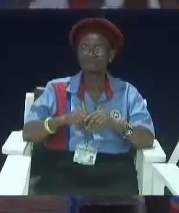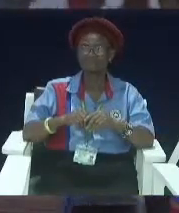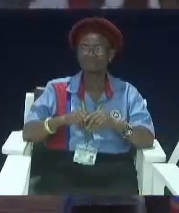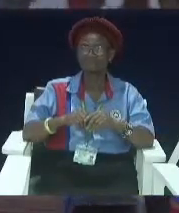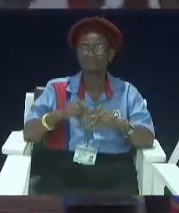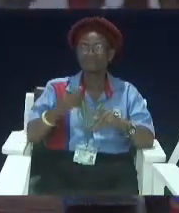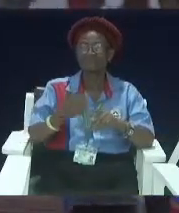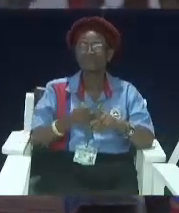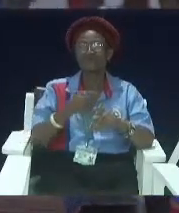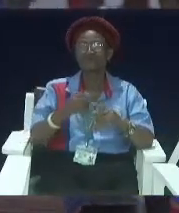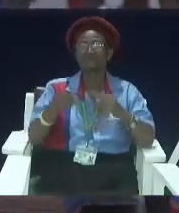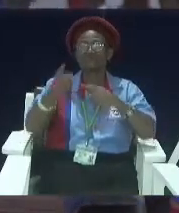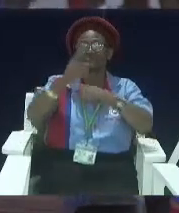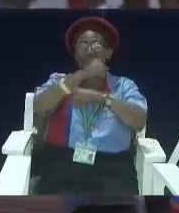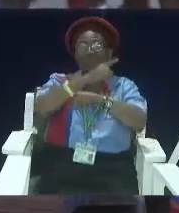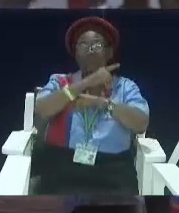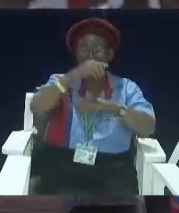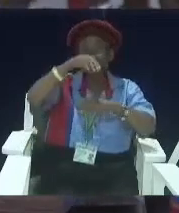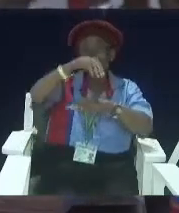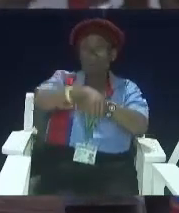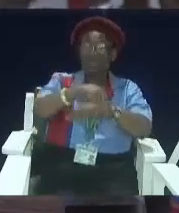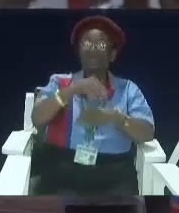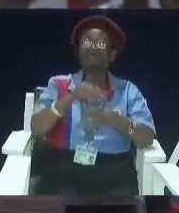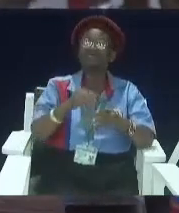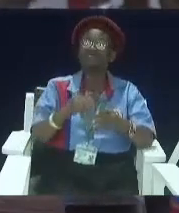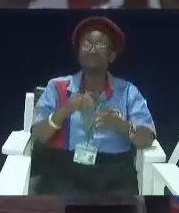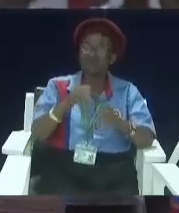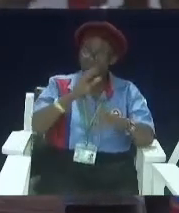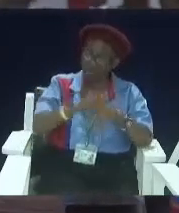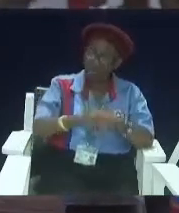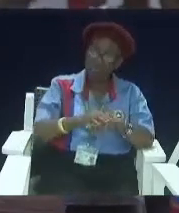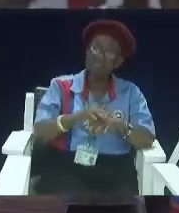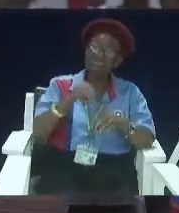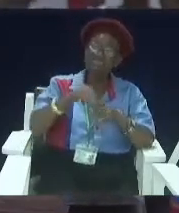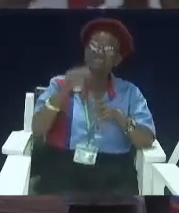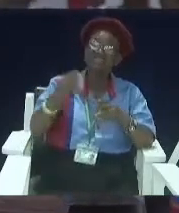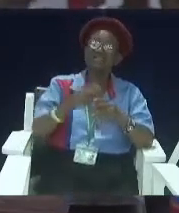From tonight onward, in the name that's above every other name,